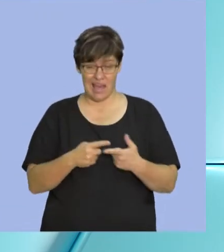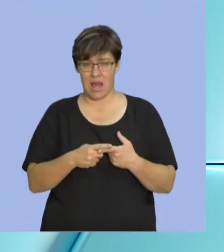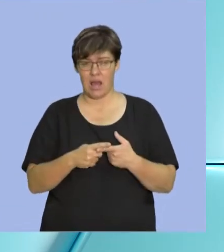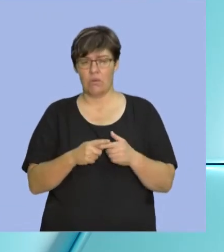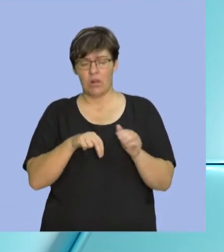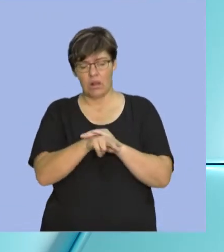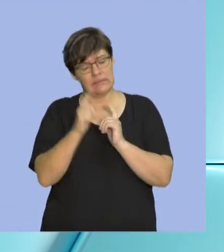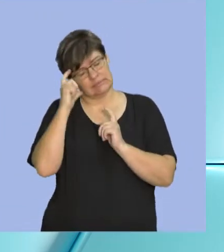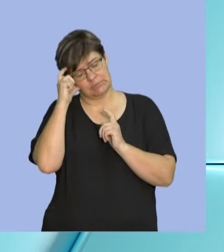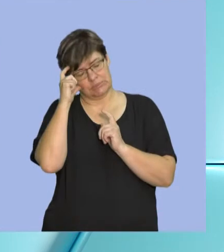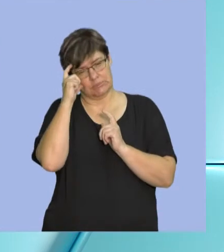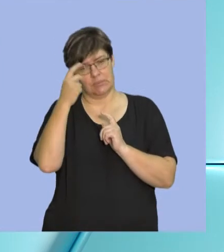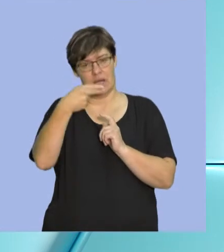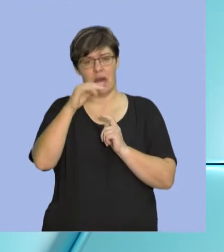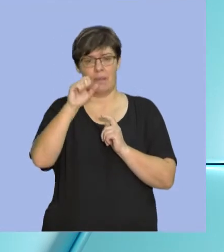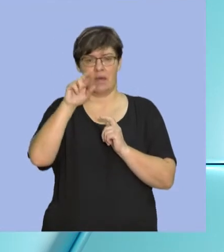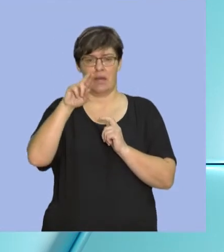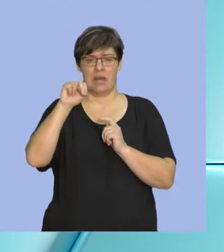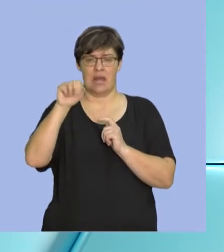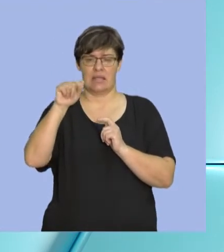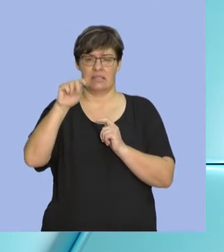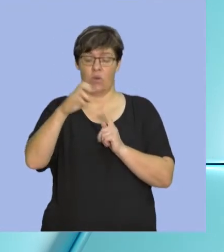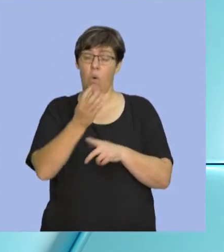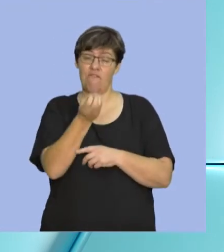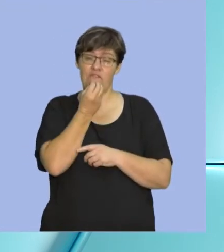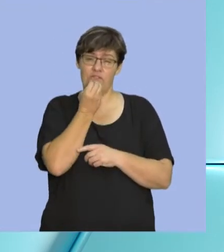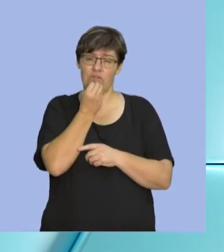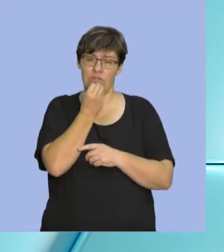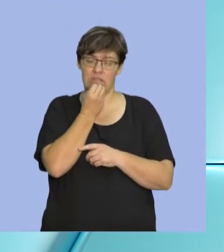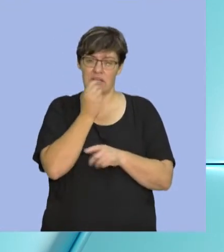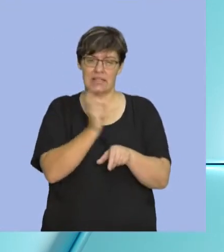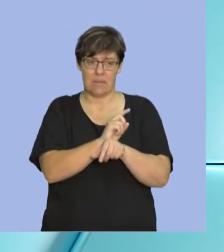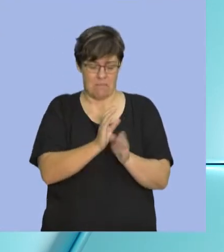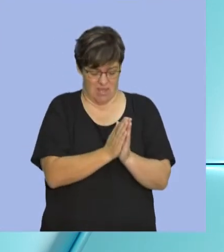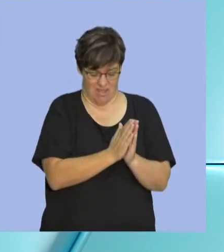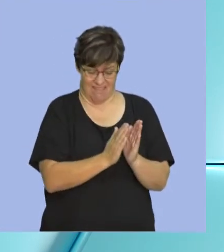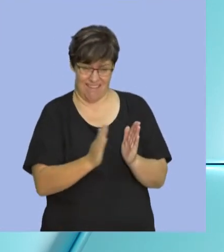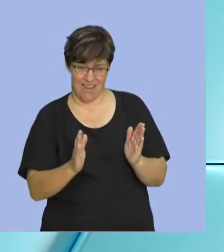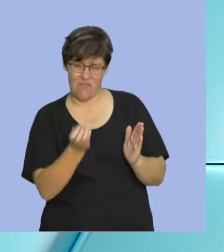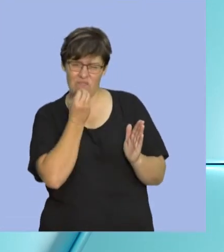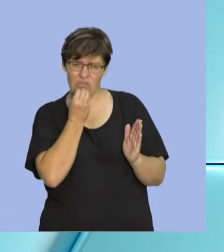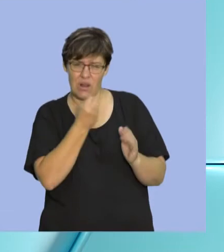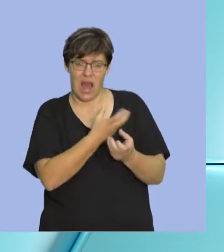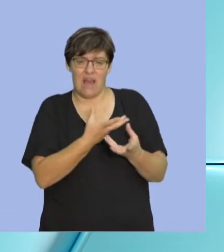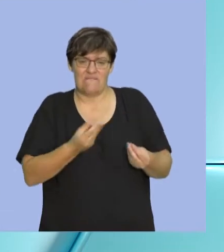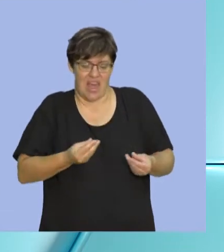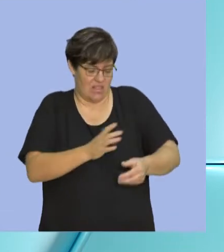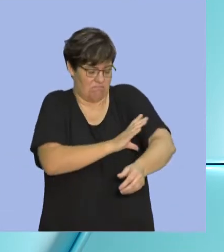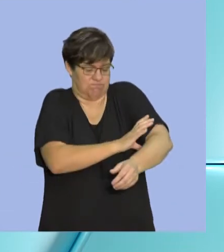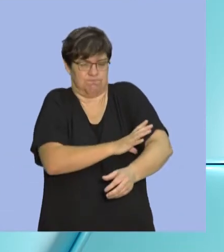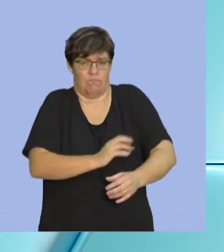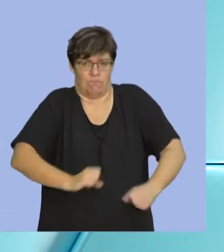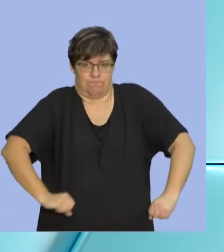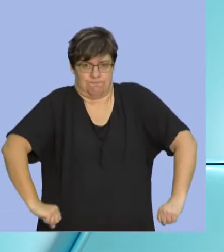hibernate, consume a lot of food during the feeding frenzy, and produce a lot of fat in their body that allows them